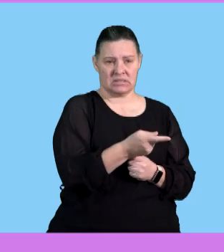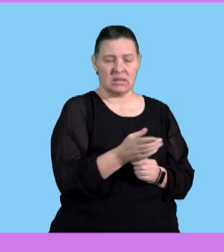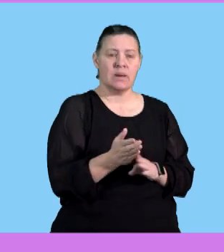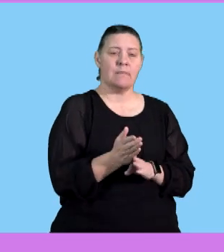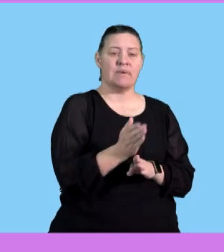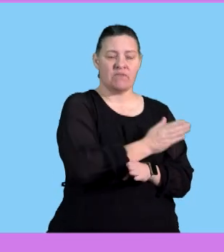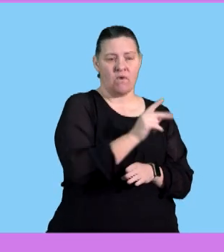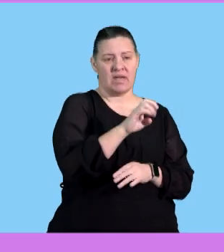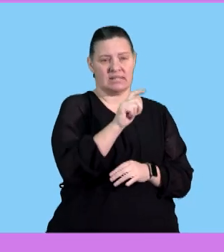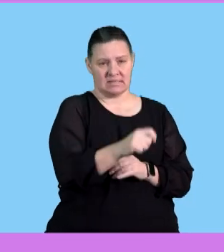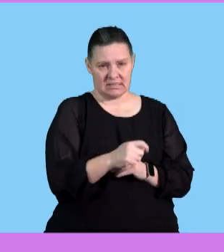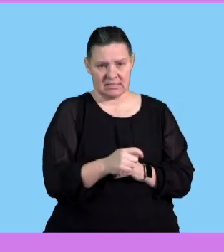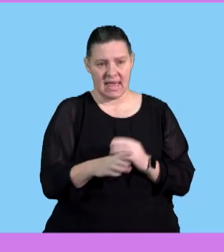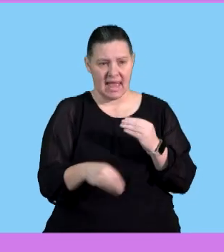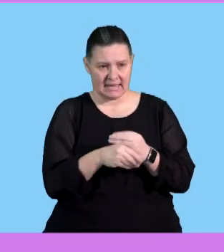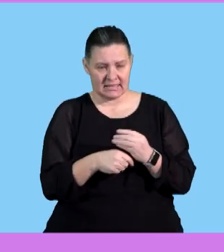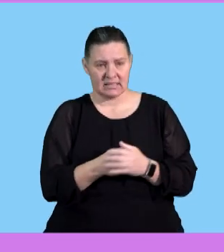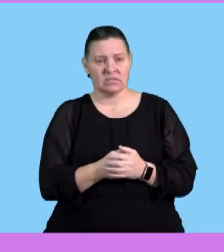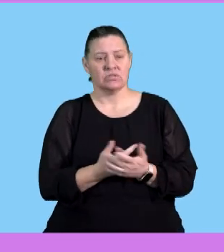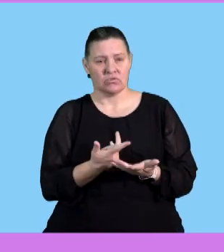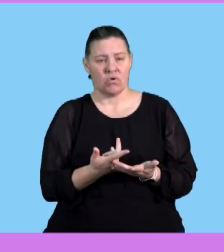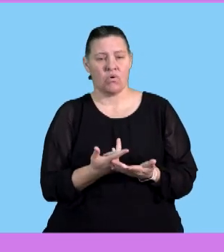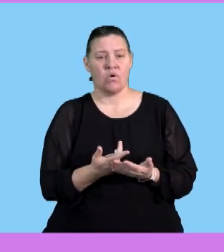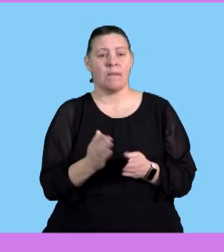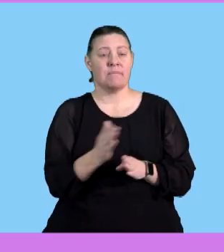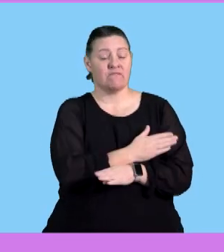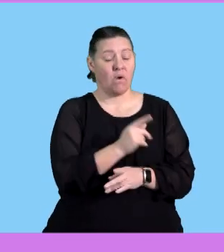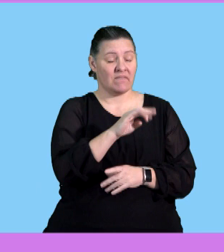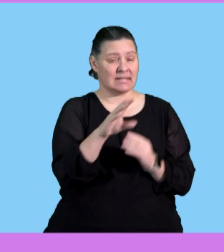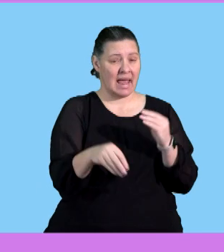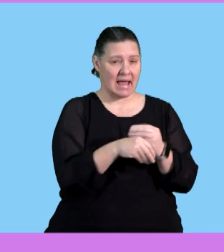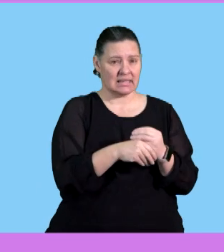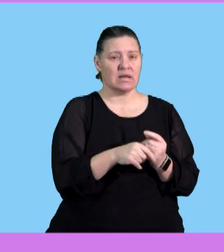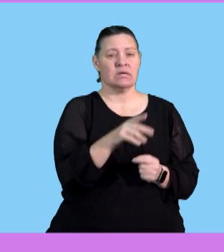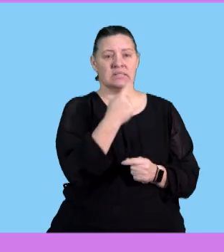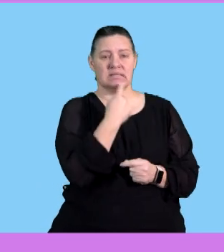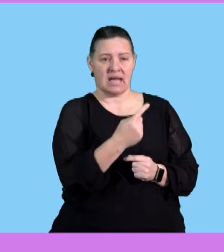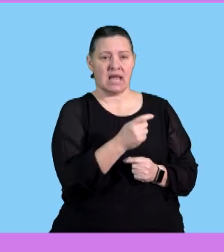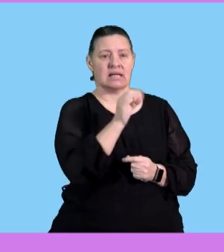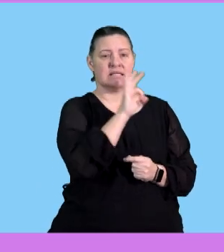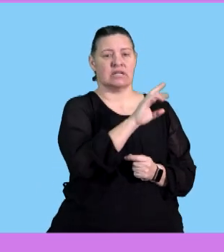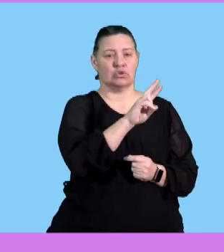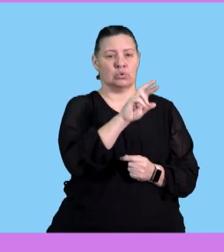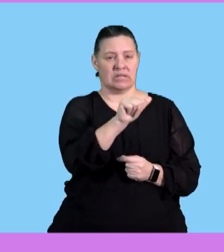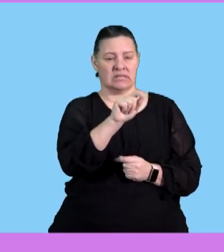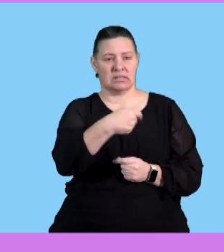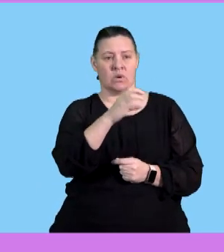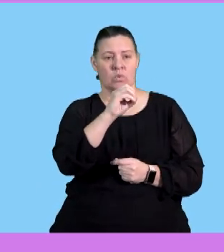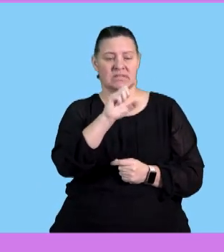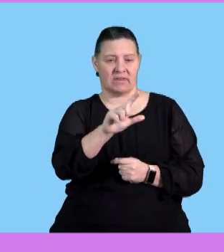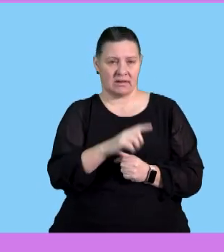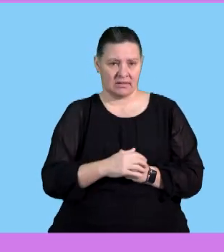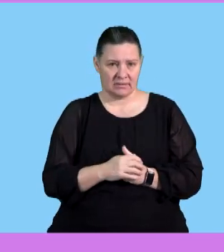the amount before VAT was added. So before VAT was added, Mr. Peterson